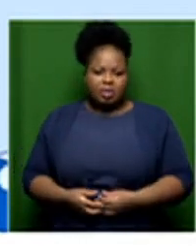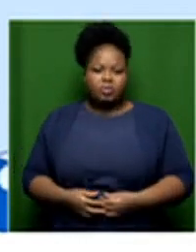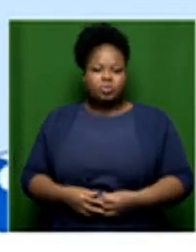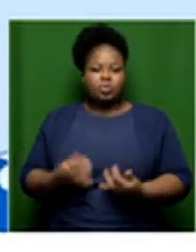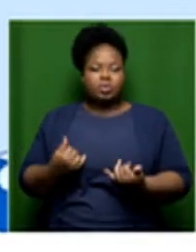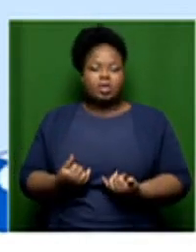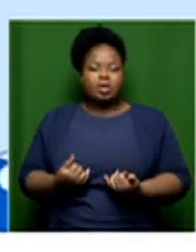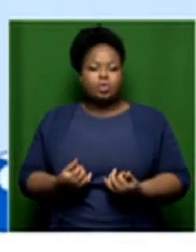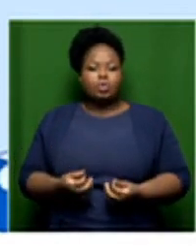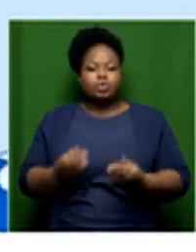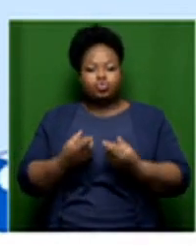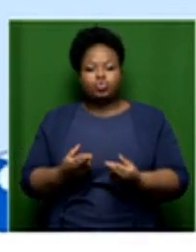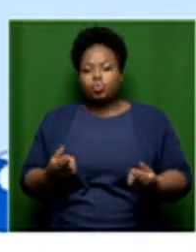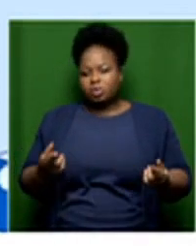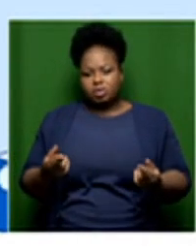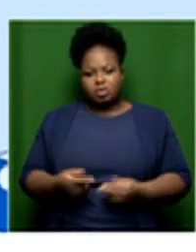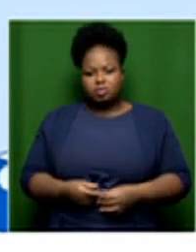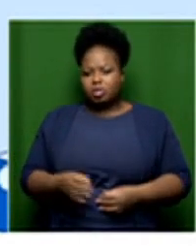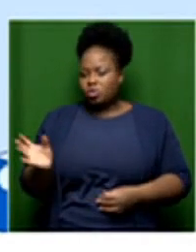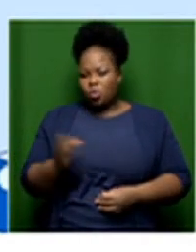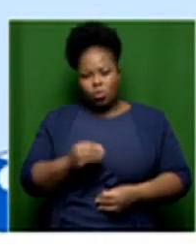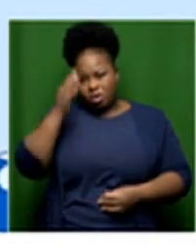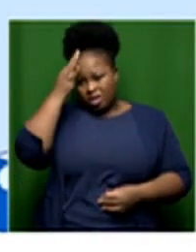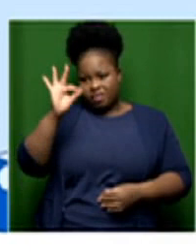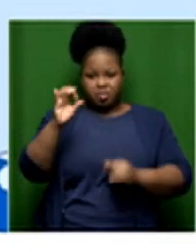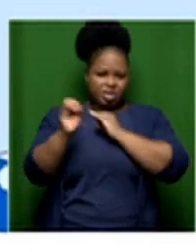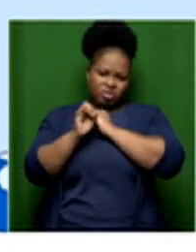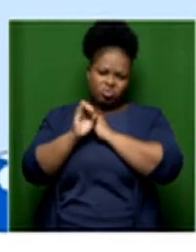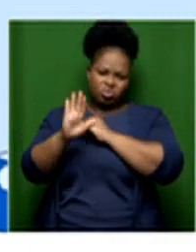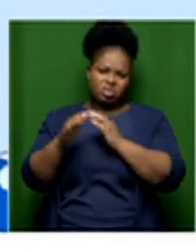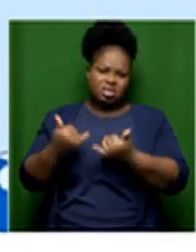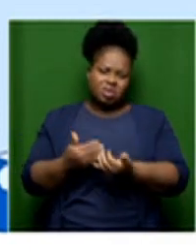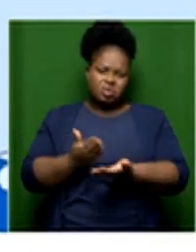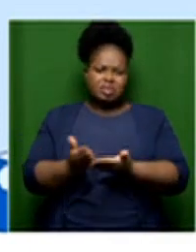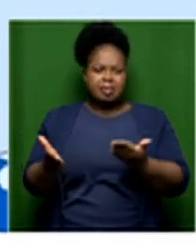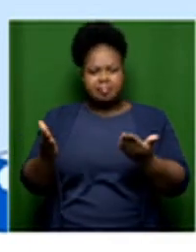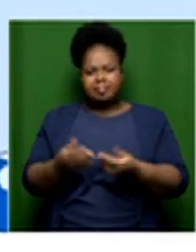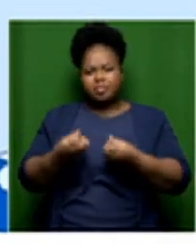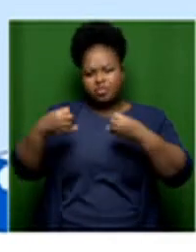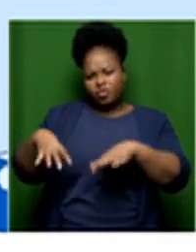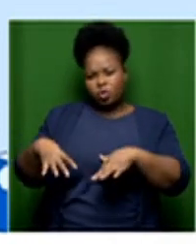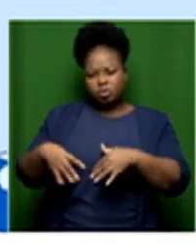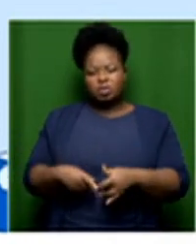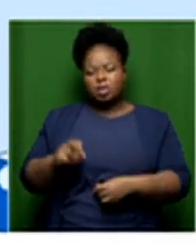fiscal resources. Like all state entities, we have had to surrender some of the baseline